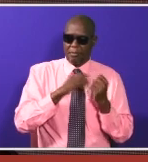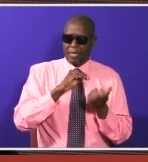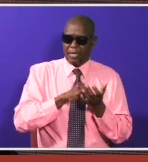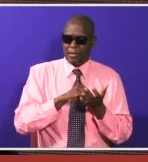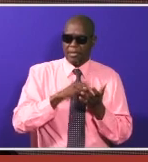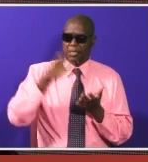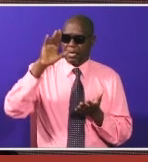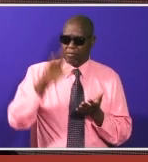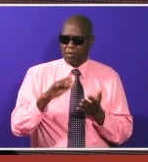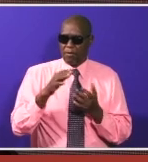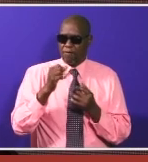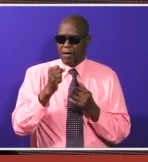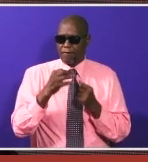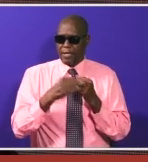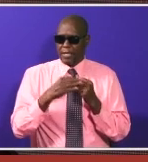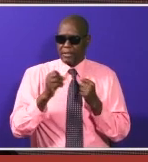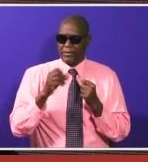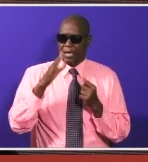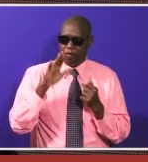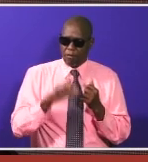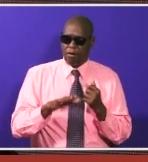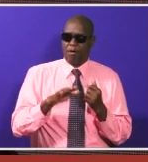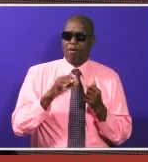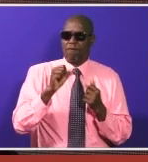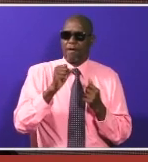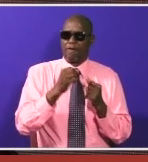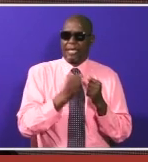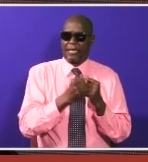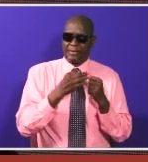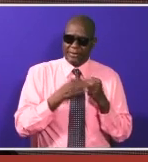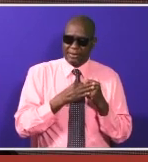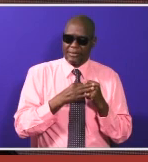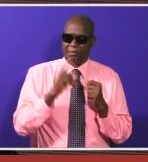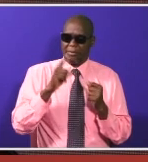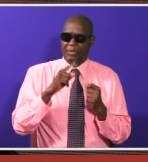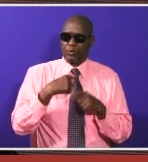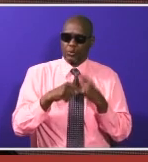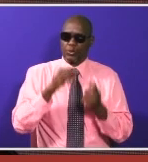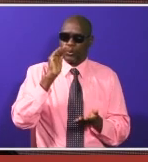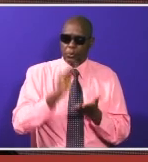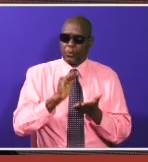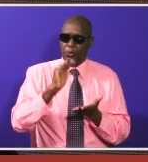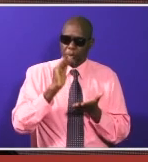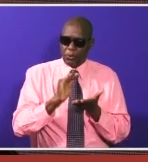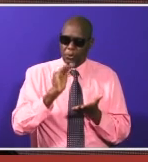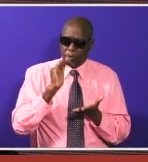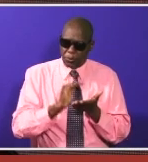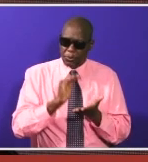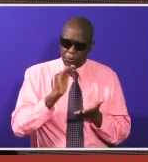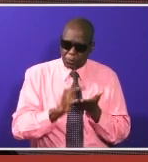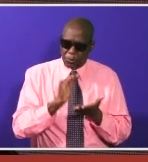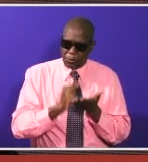to 580, it's now 518. So it means we have to keep on reducing most of the operational